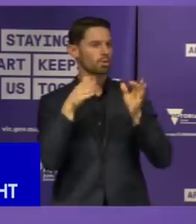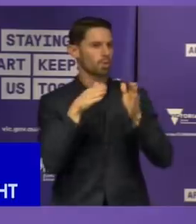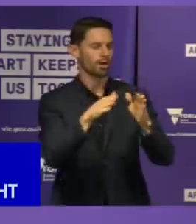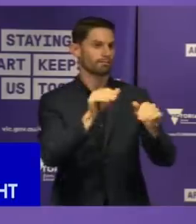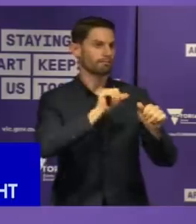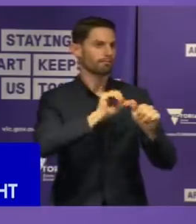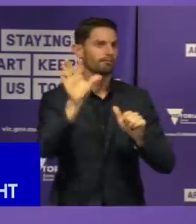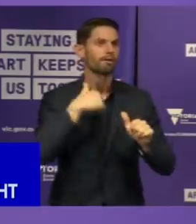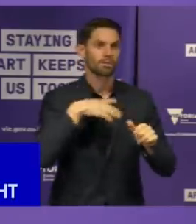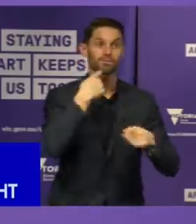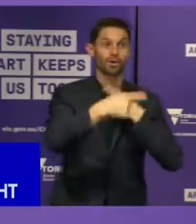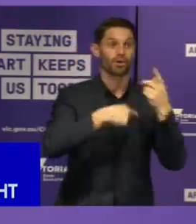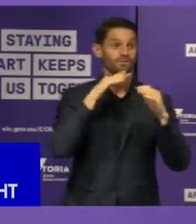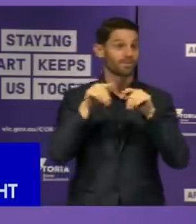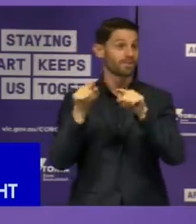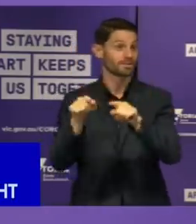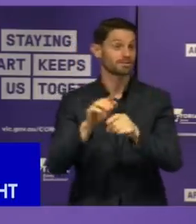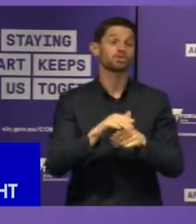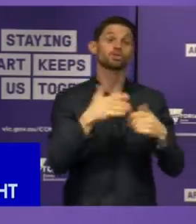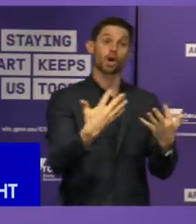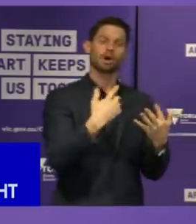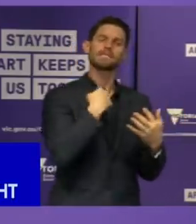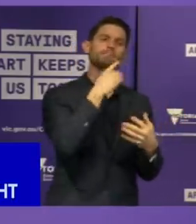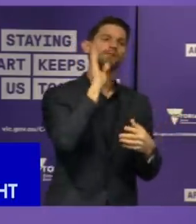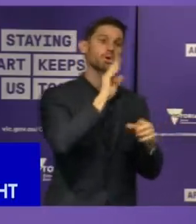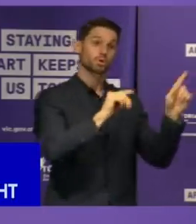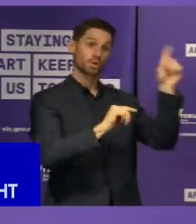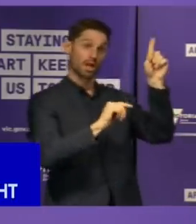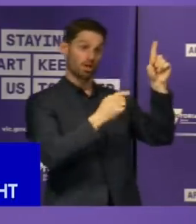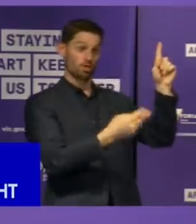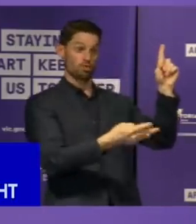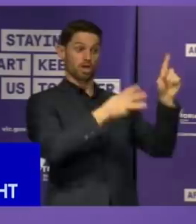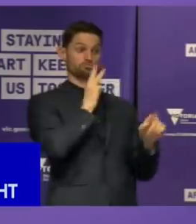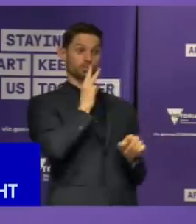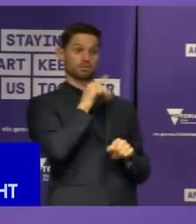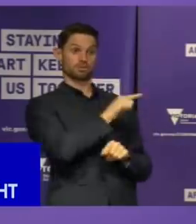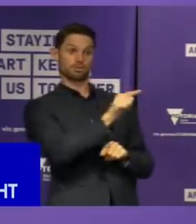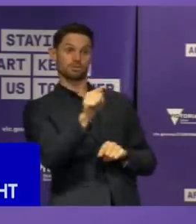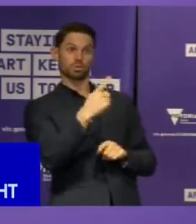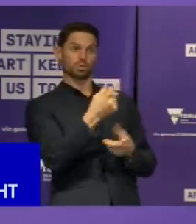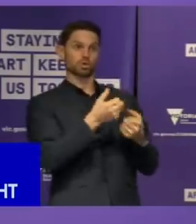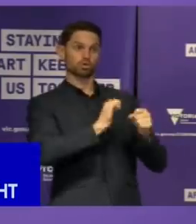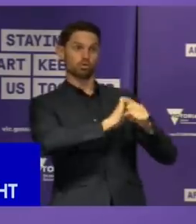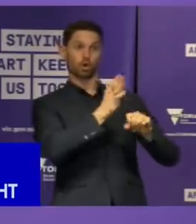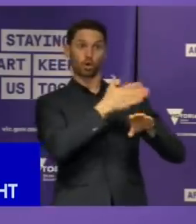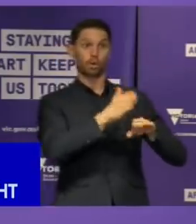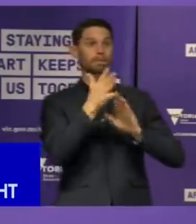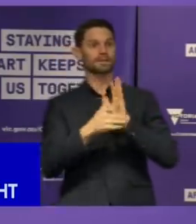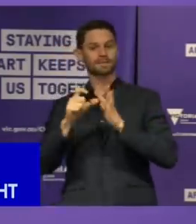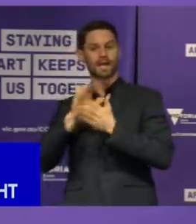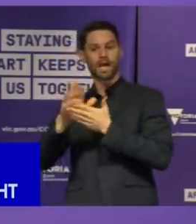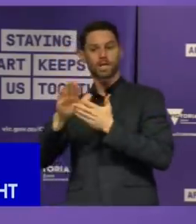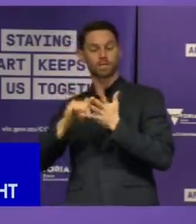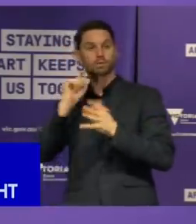So today's case is 300 cases. Each of those people, attempts will be made to contact those within the next 24 hours. Many of them